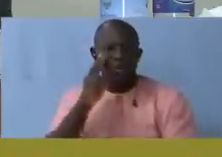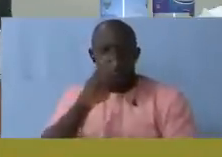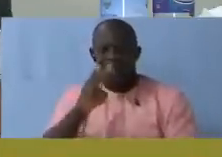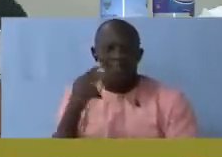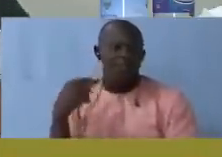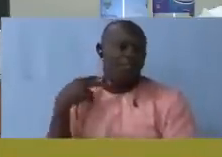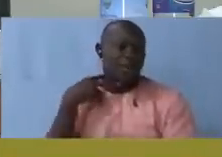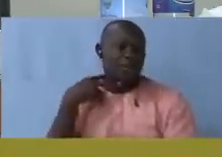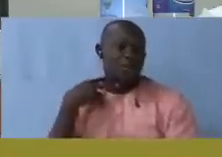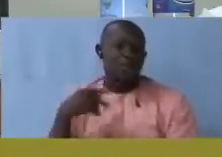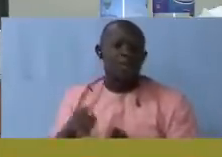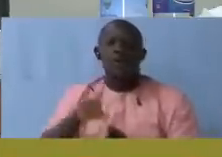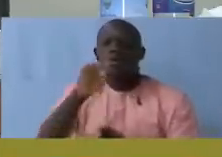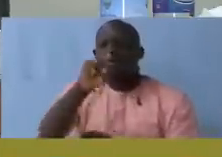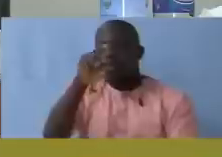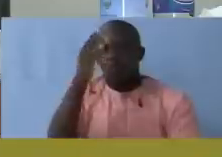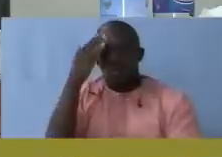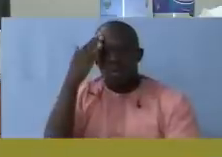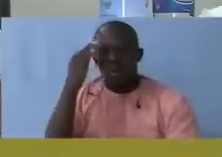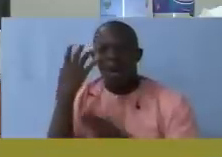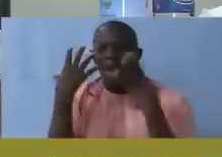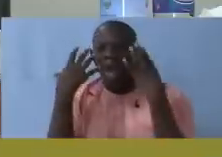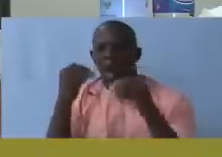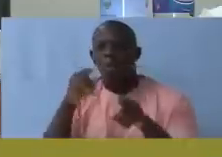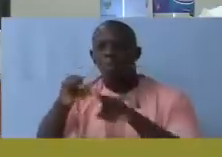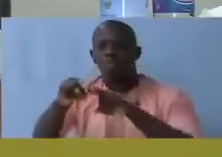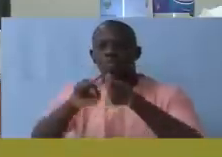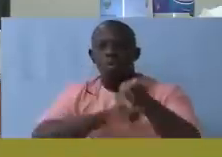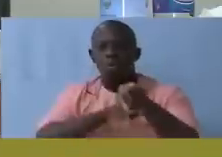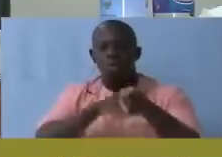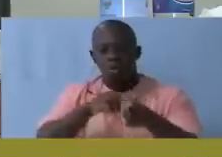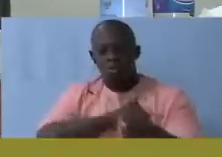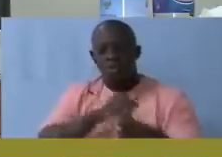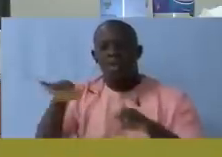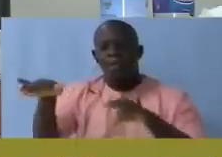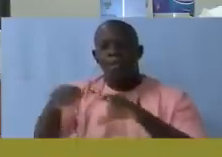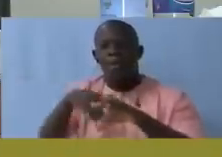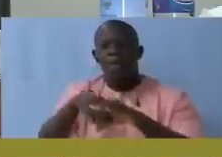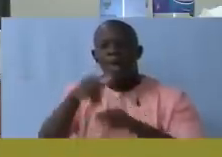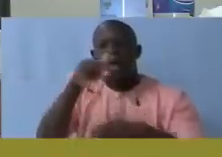for how long they were already in the presidential program?